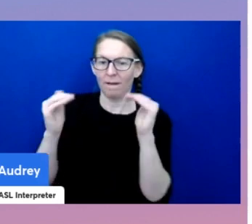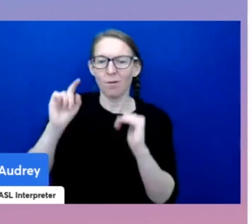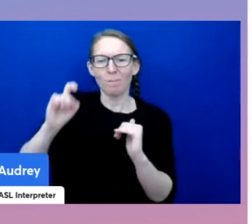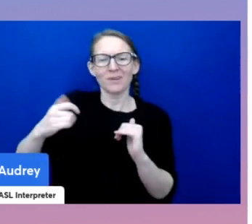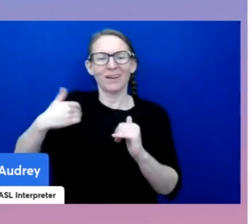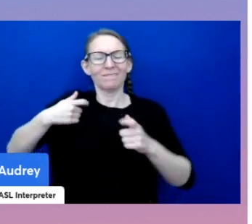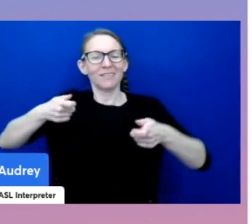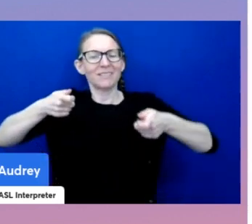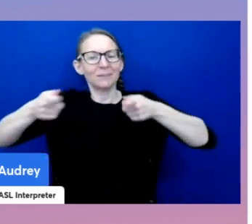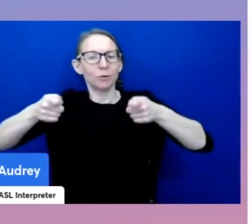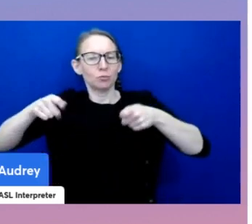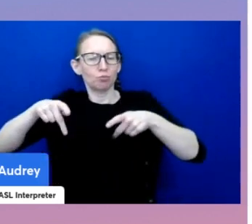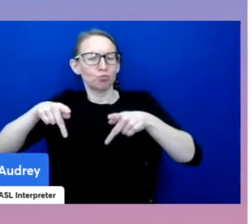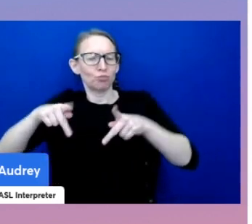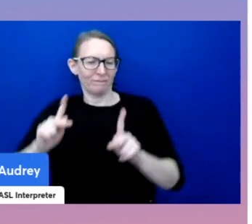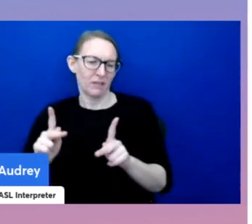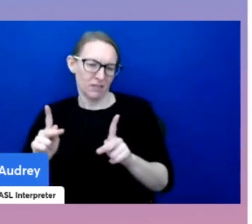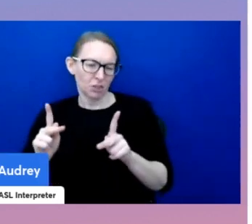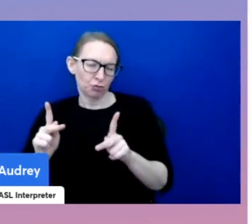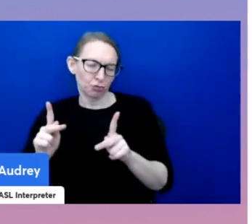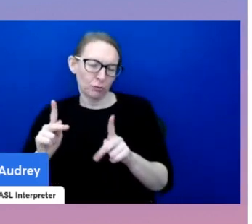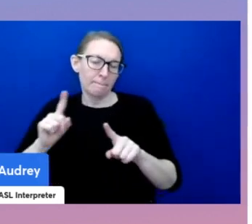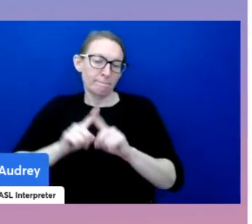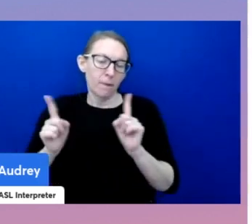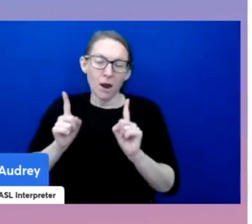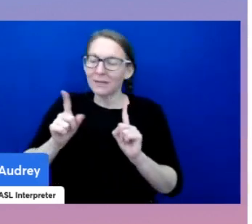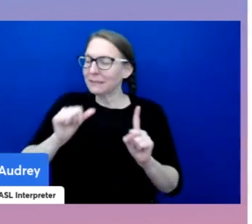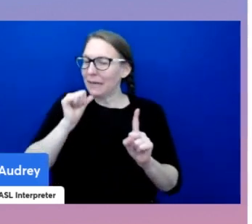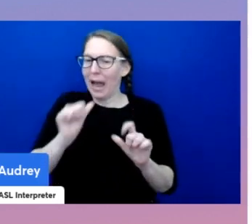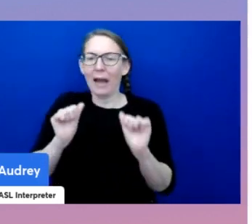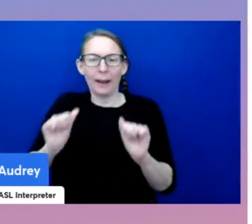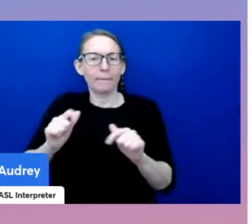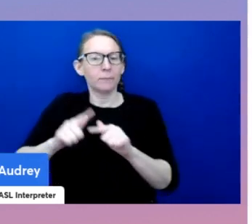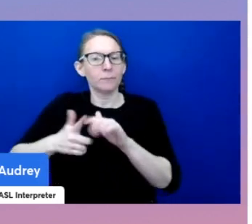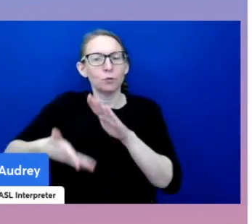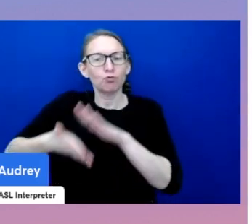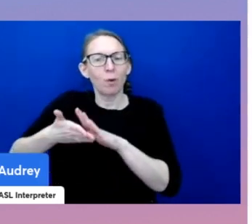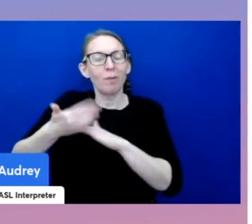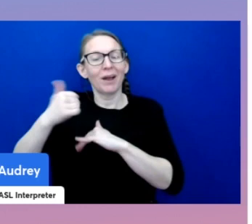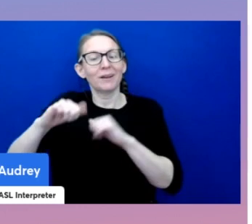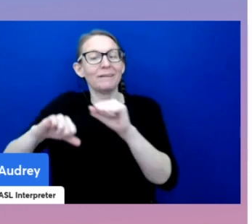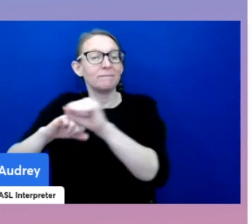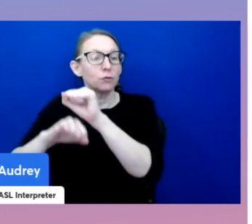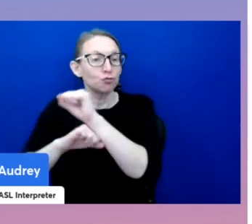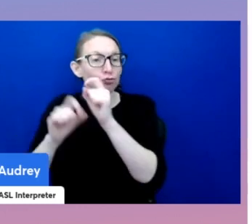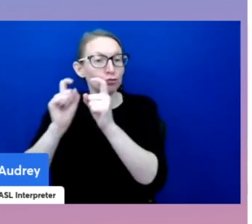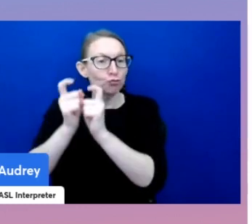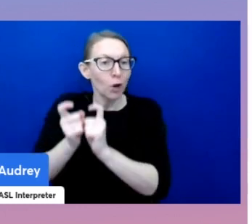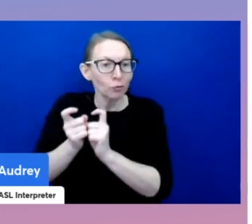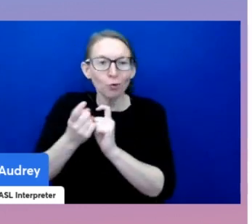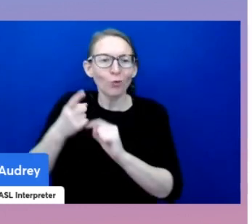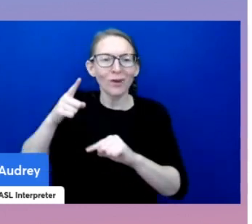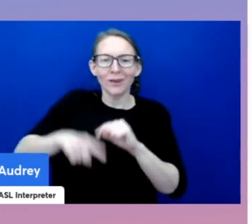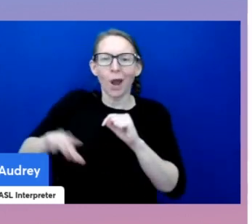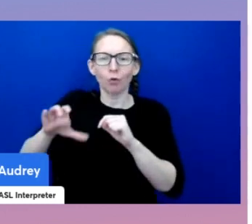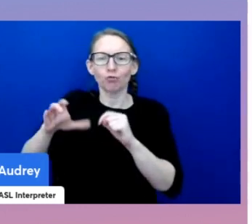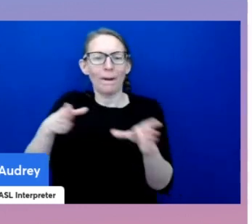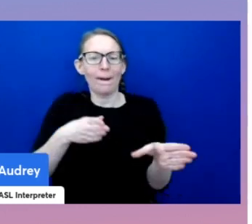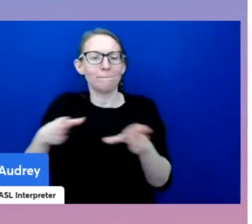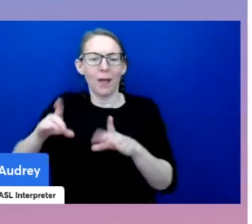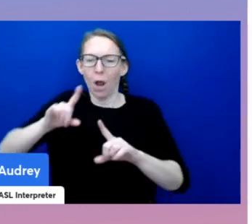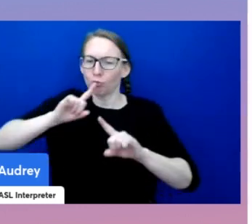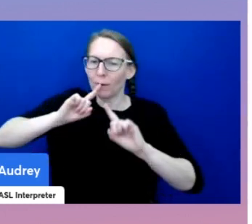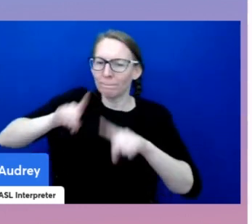privileges over the organization, but is not capable of running any infrastructure changes. So you can't do a plan or apply with